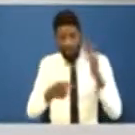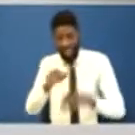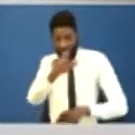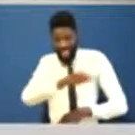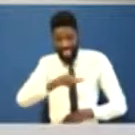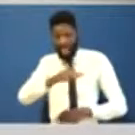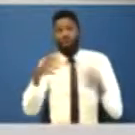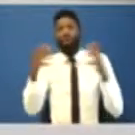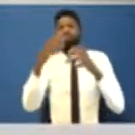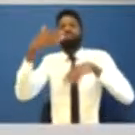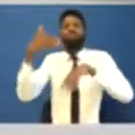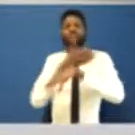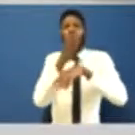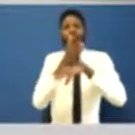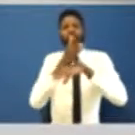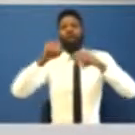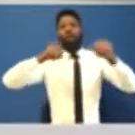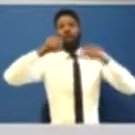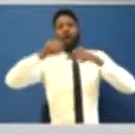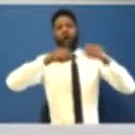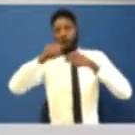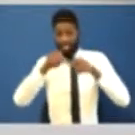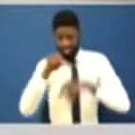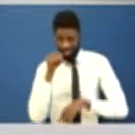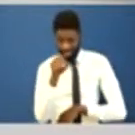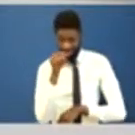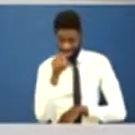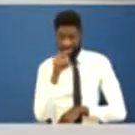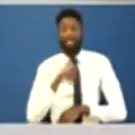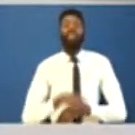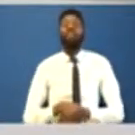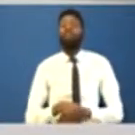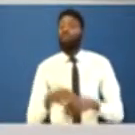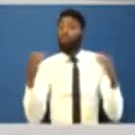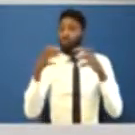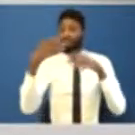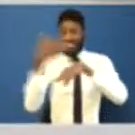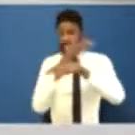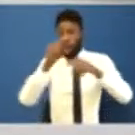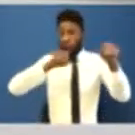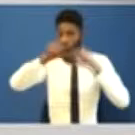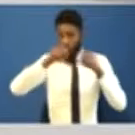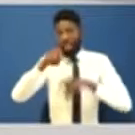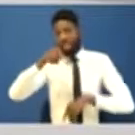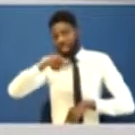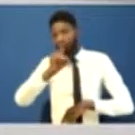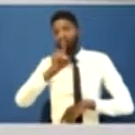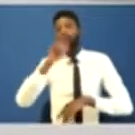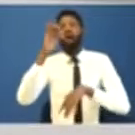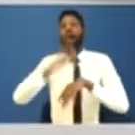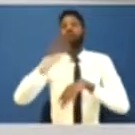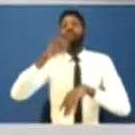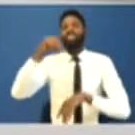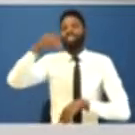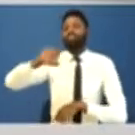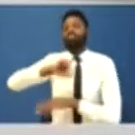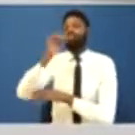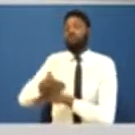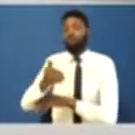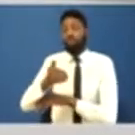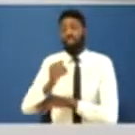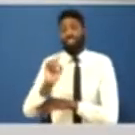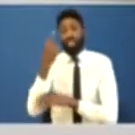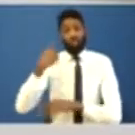cattails the cartels that that are done that affect this city one we